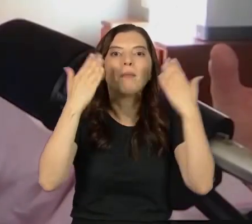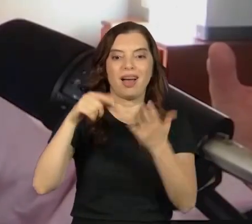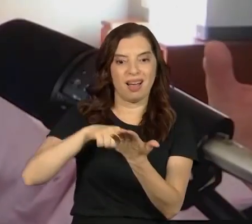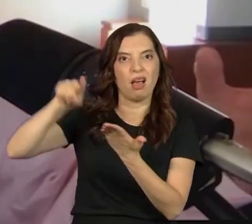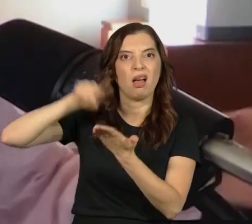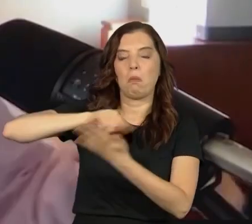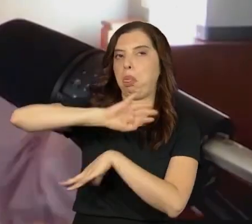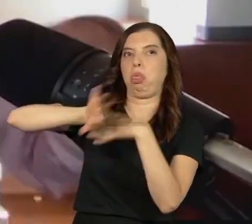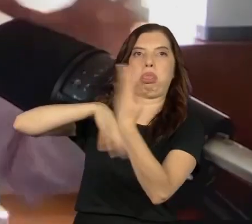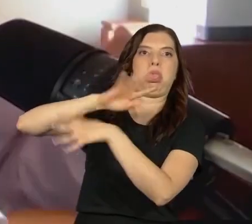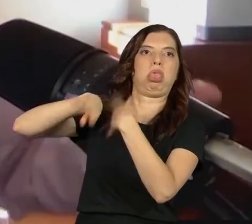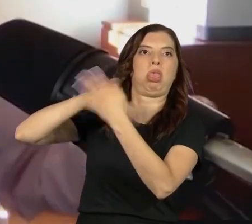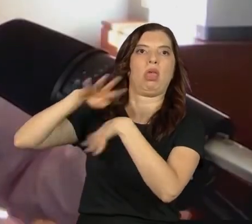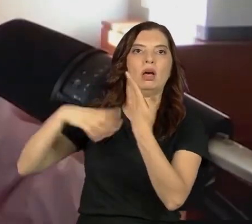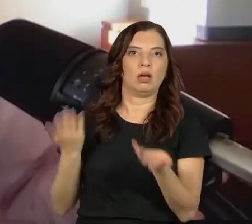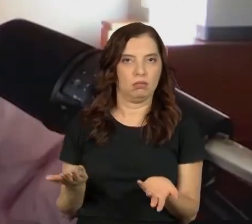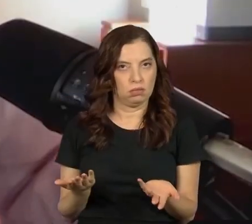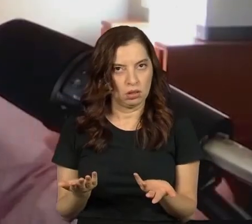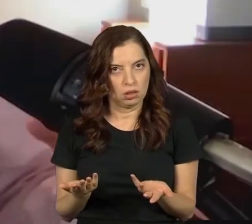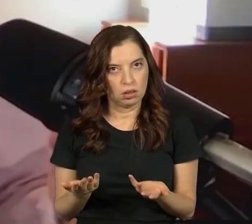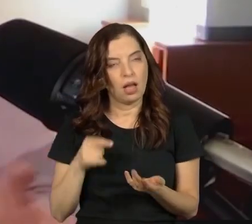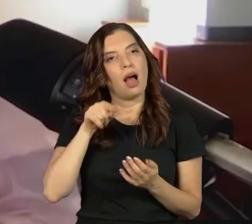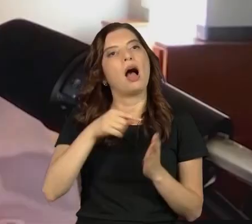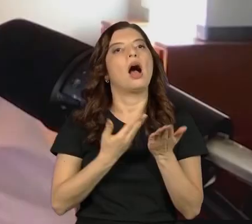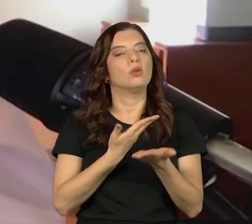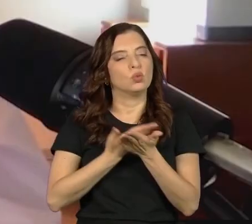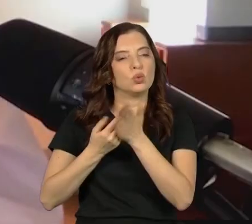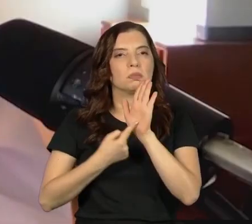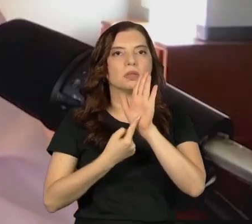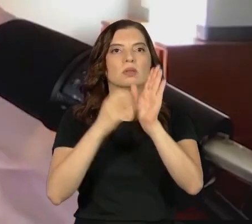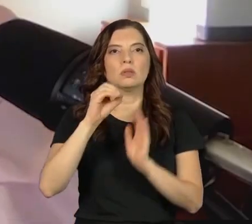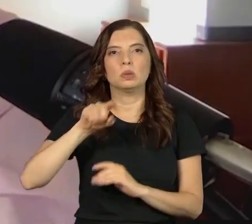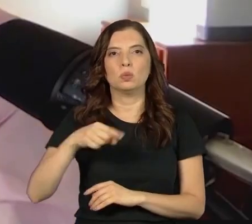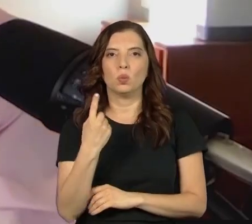going all around, but you blend them all together in a study and